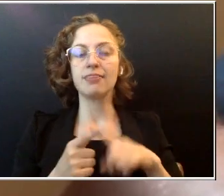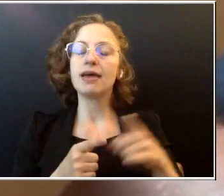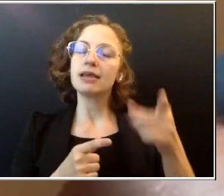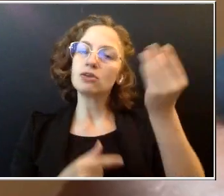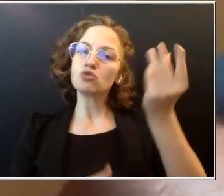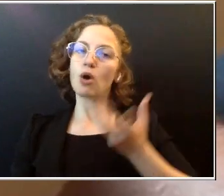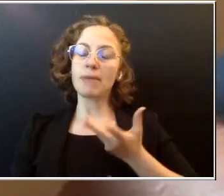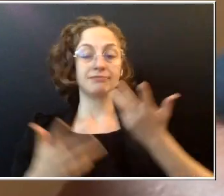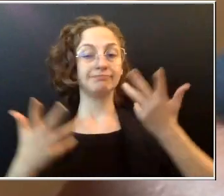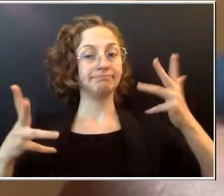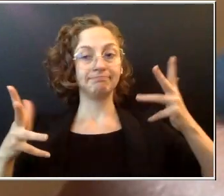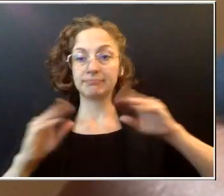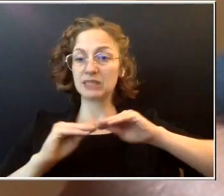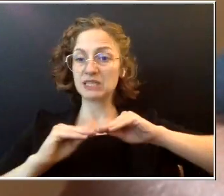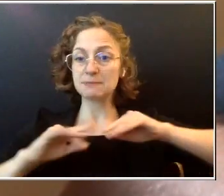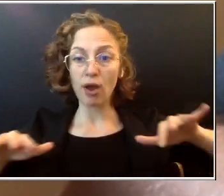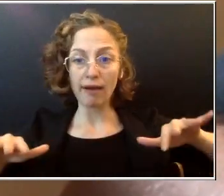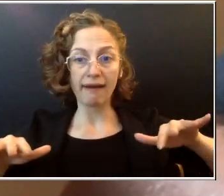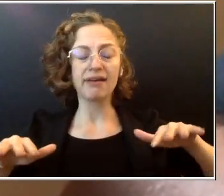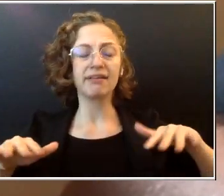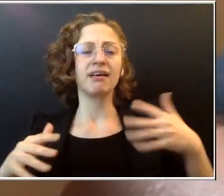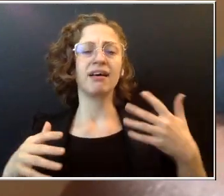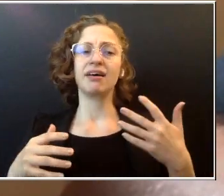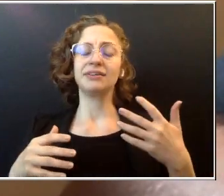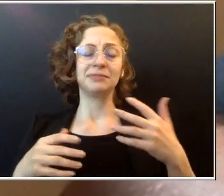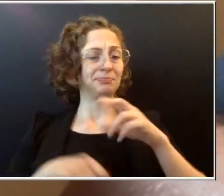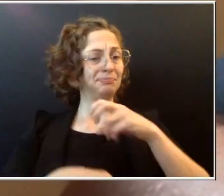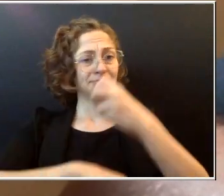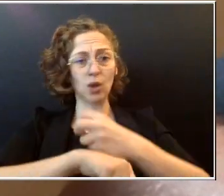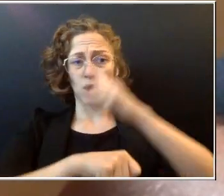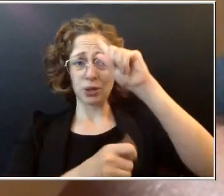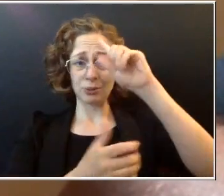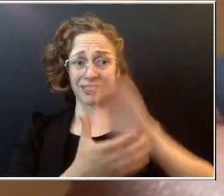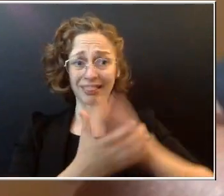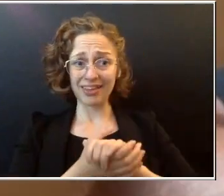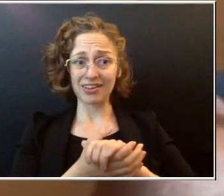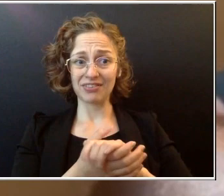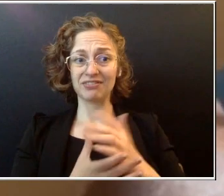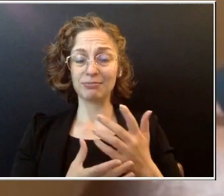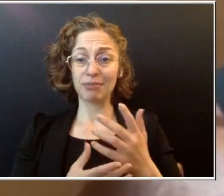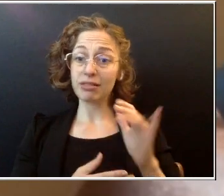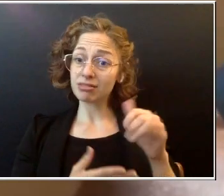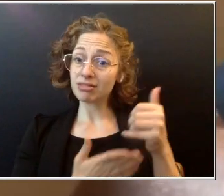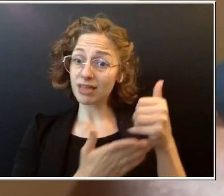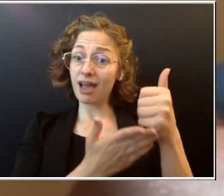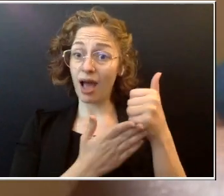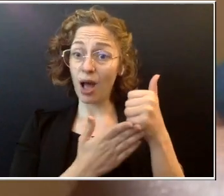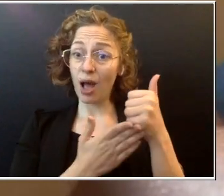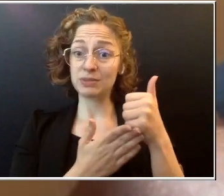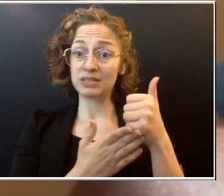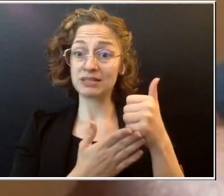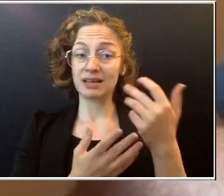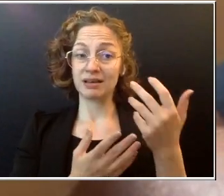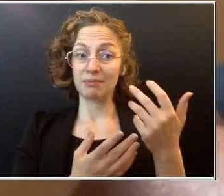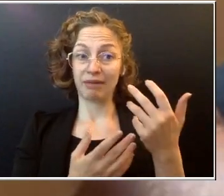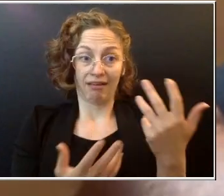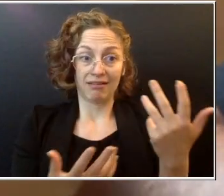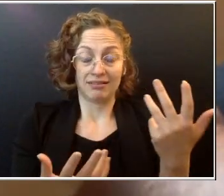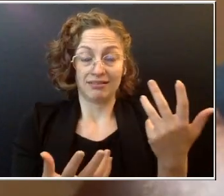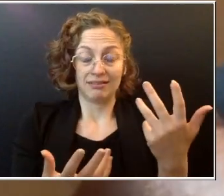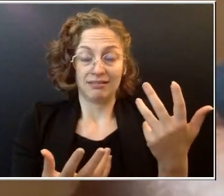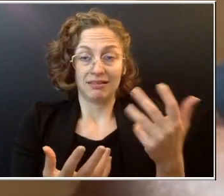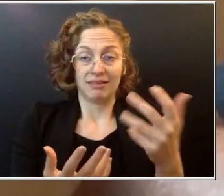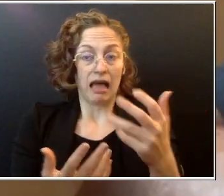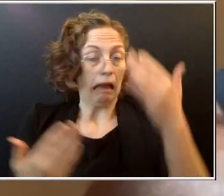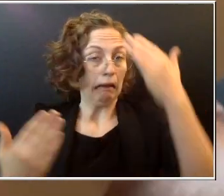it was just hard to believe. So I think in a weird way that kind of helped, because I just didn't really know what I was dealing with. And I was